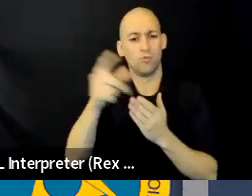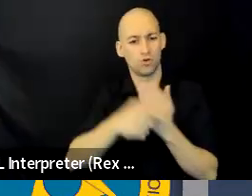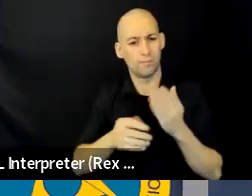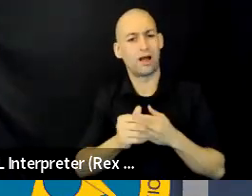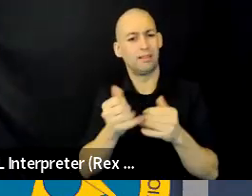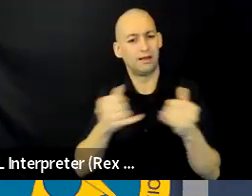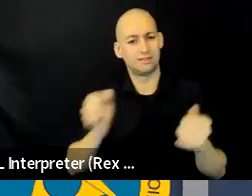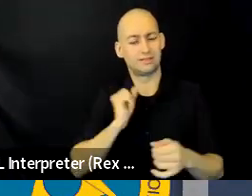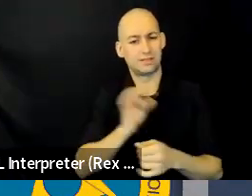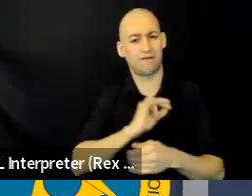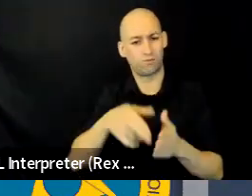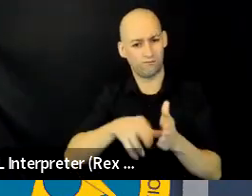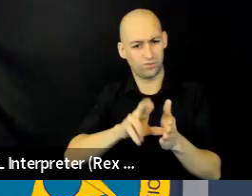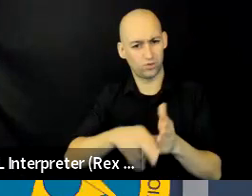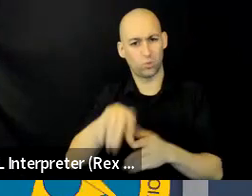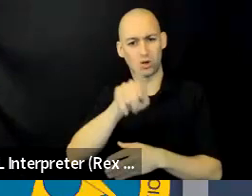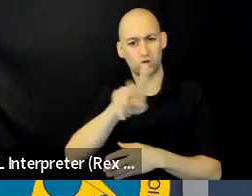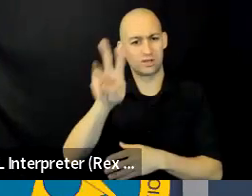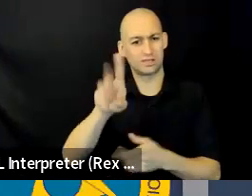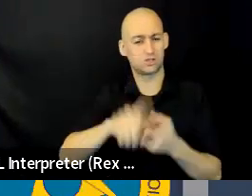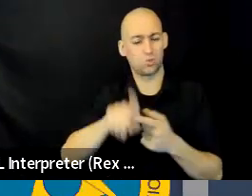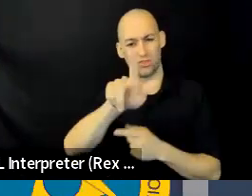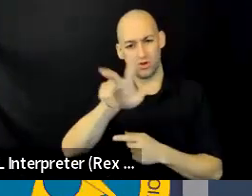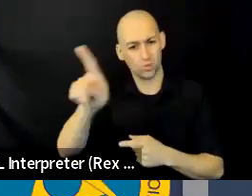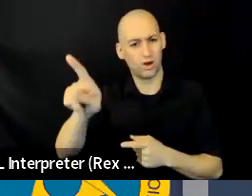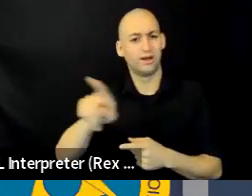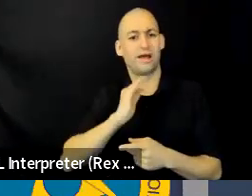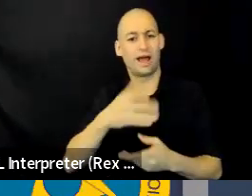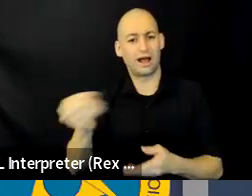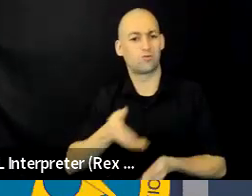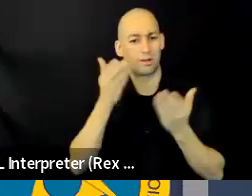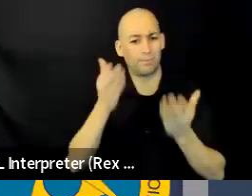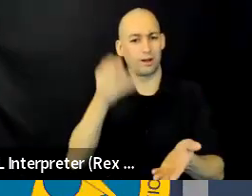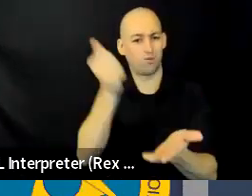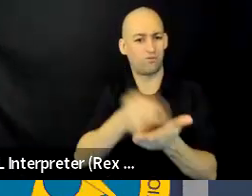has reviewed tabs 126 through 131 and recommends approval.